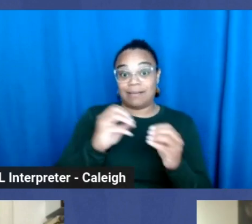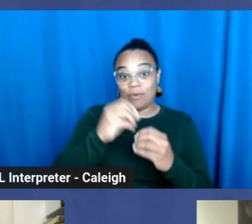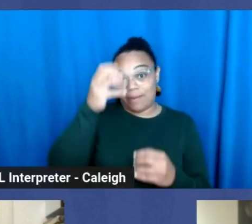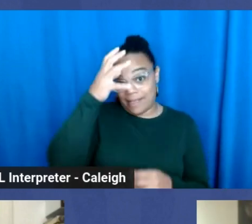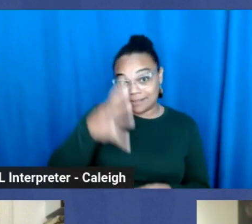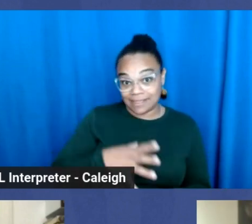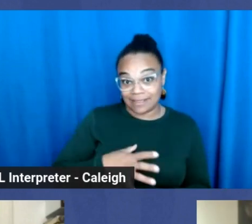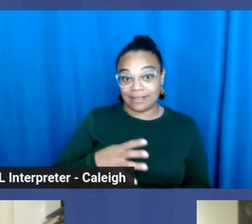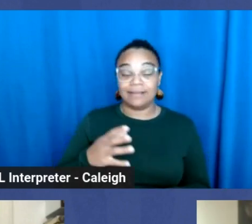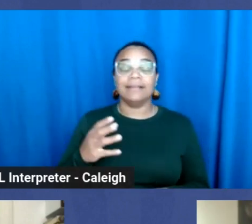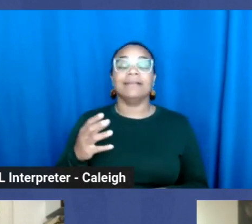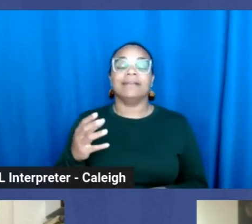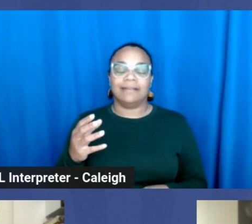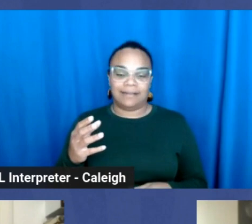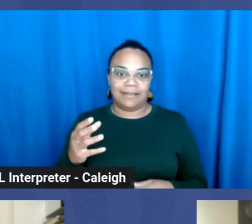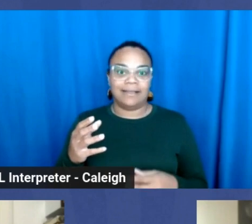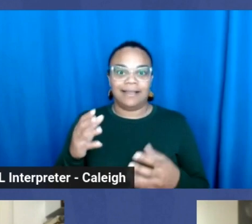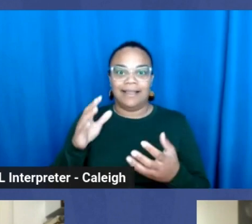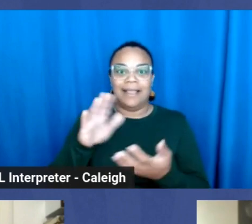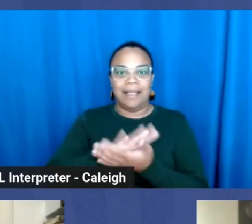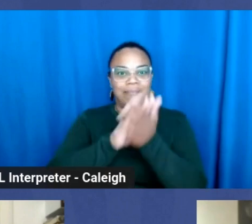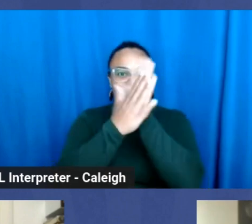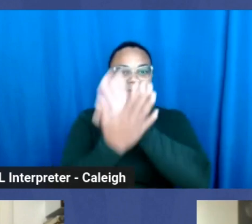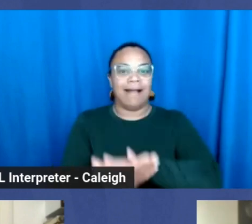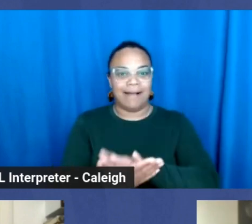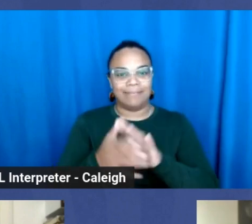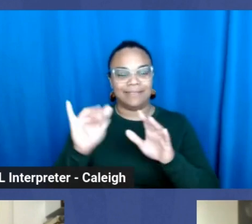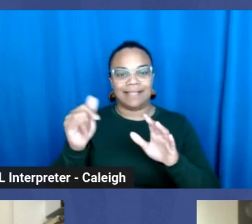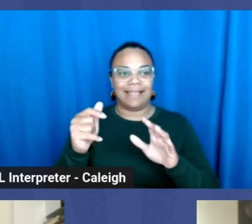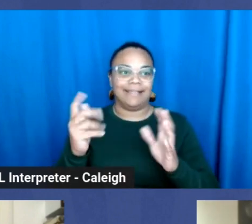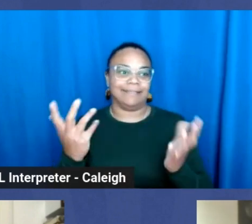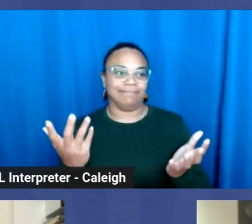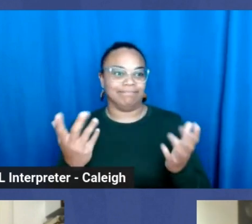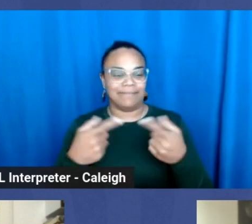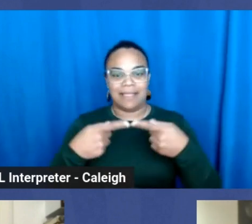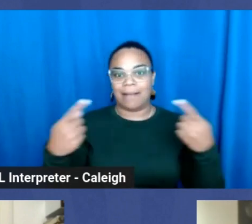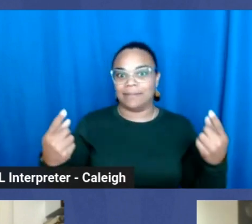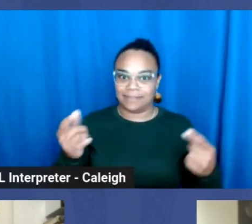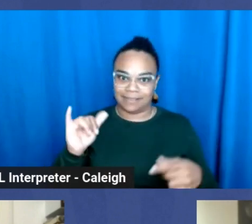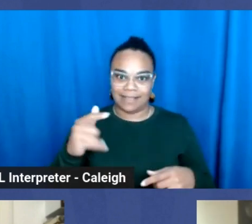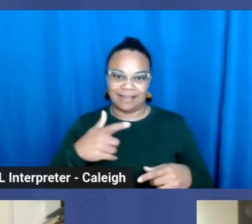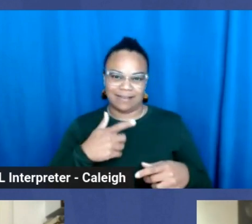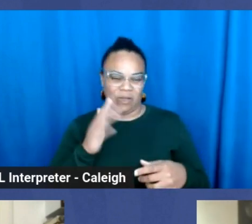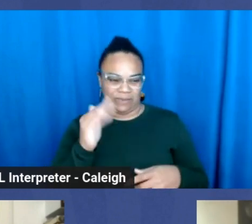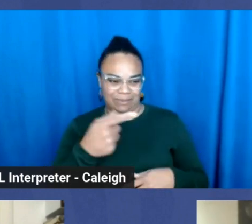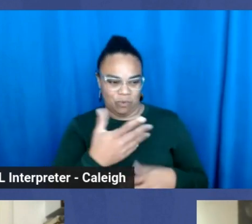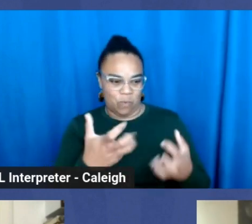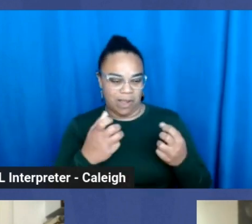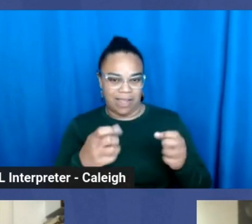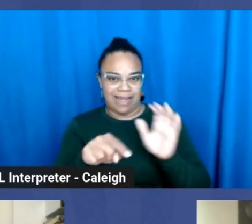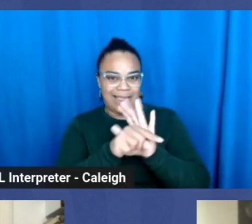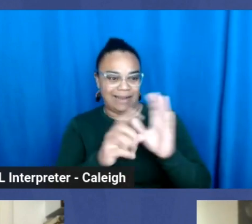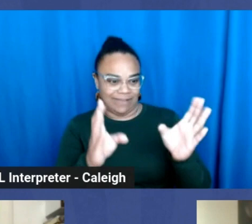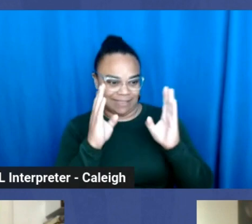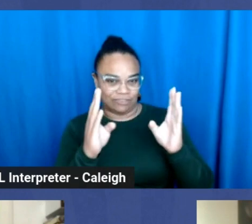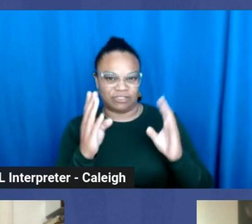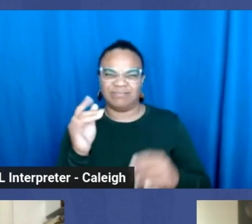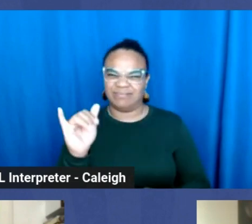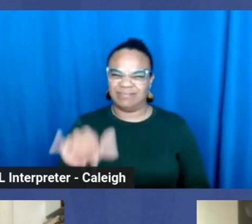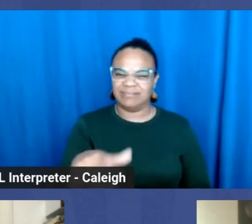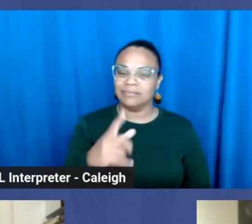myself, then it becomes almost I'm asking for attention in the wrong ways. So it's very interesting the way censorship